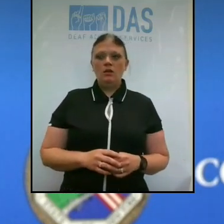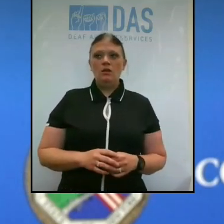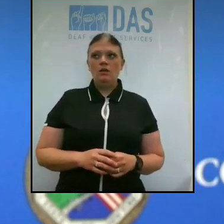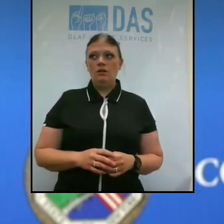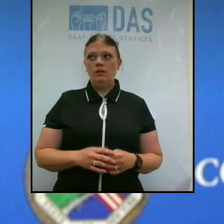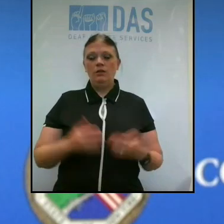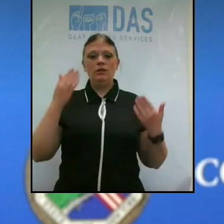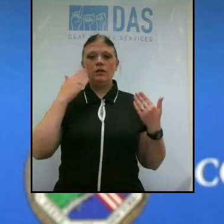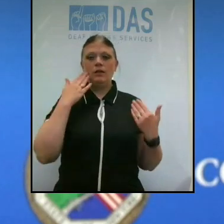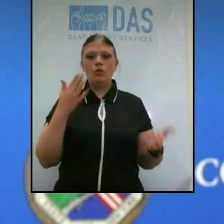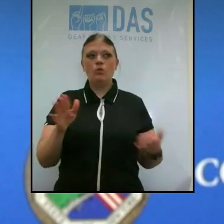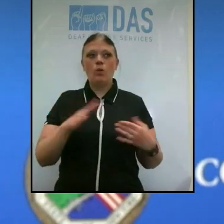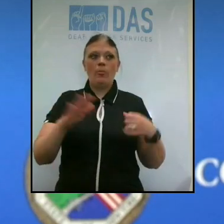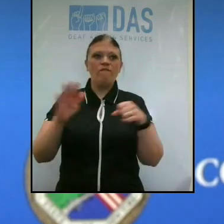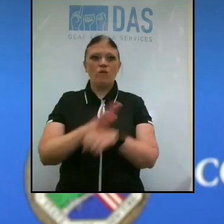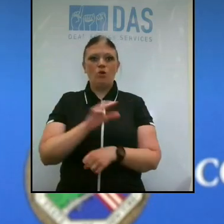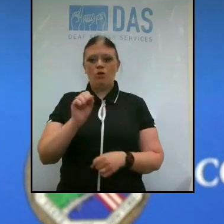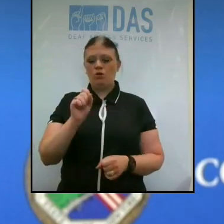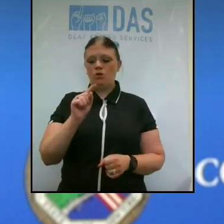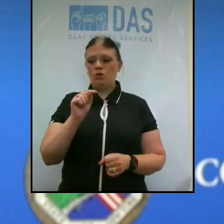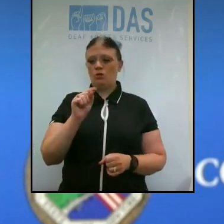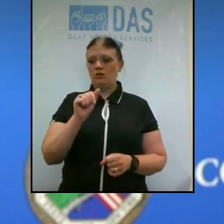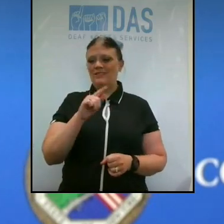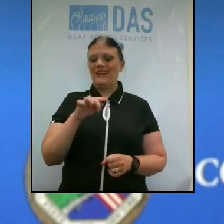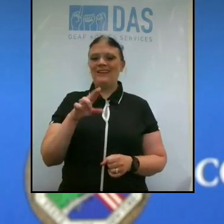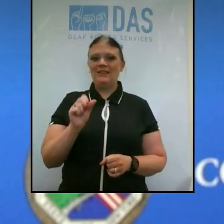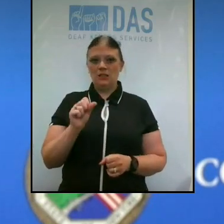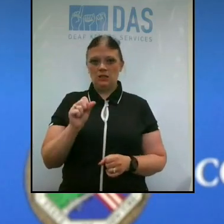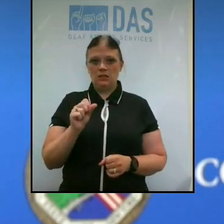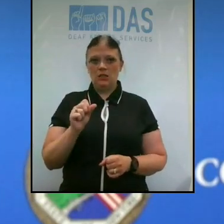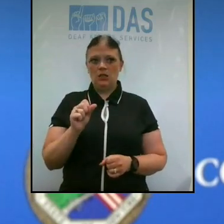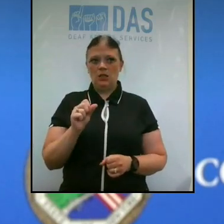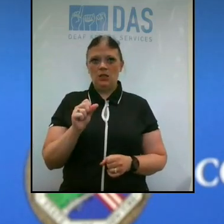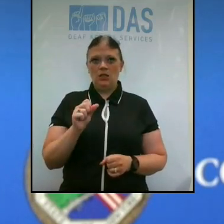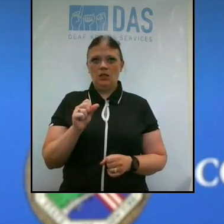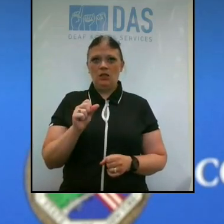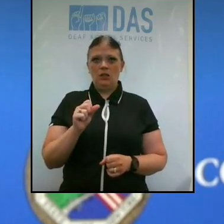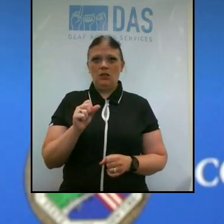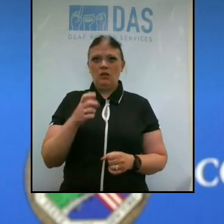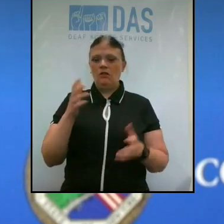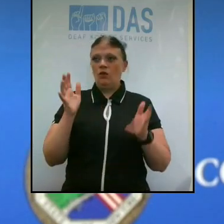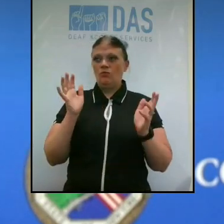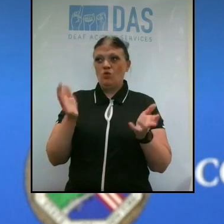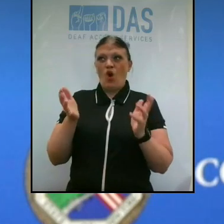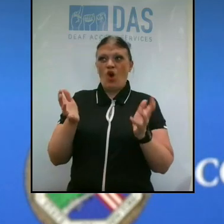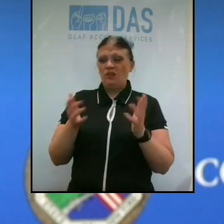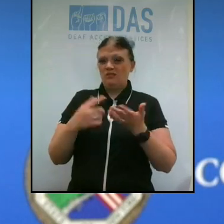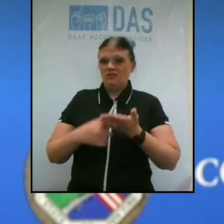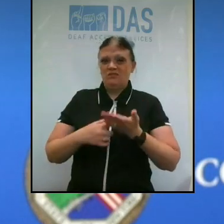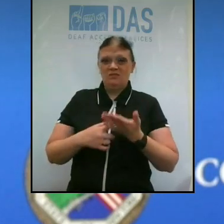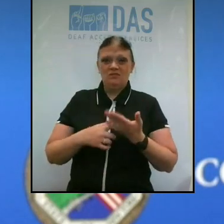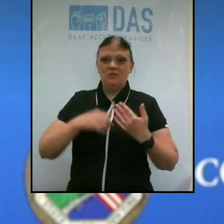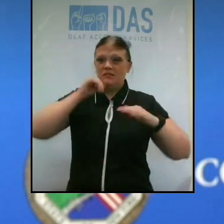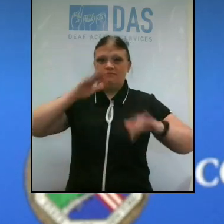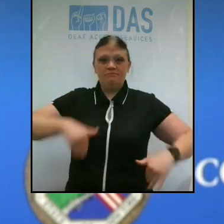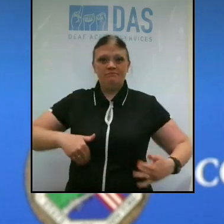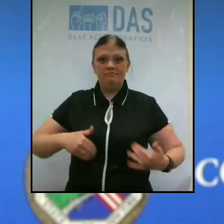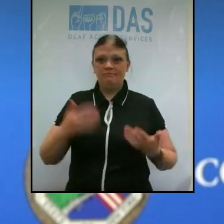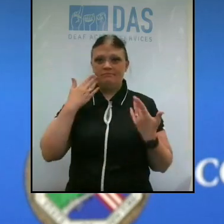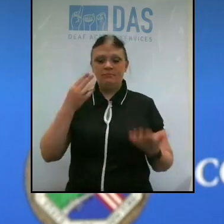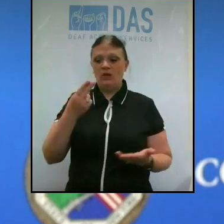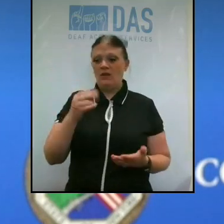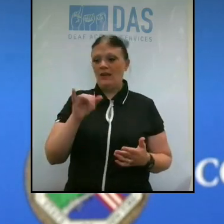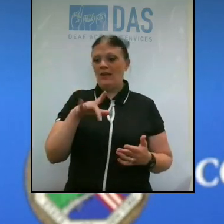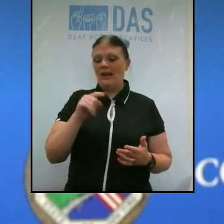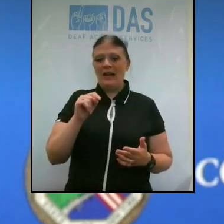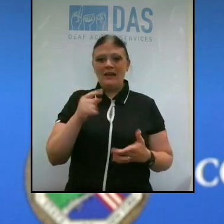I don't know the full status. I don't know if from talking, because I haven't had a chance to talk to the Snyders, what the status of the Hyatt